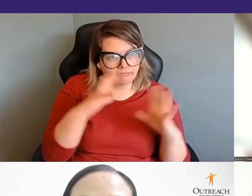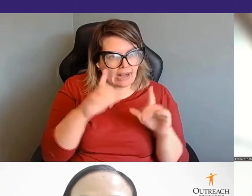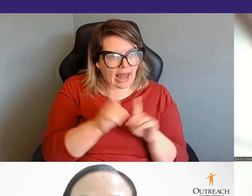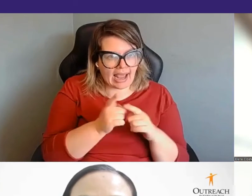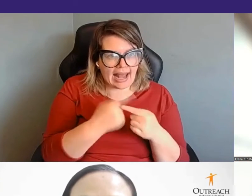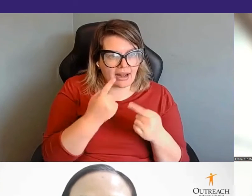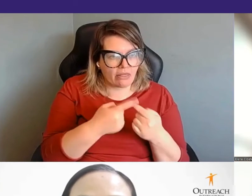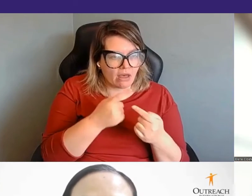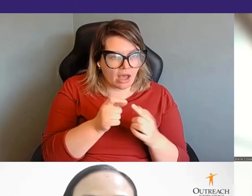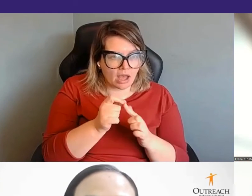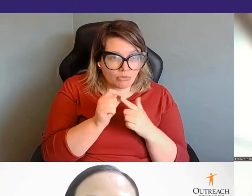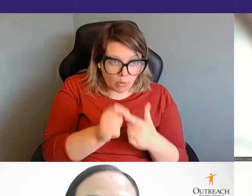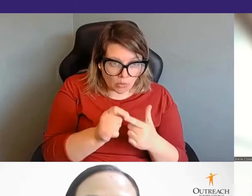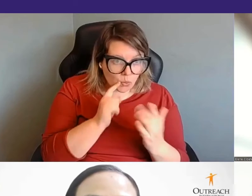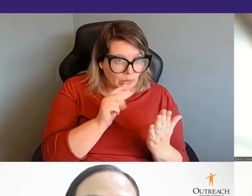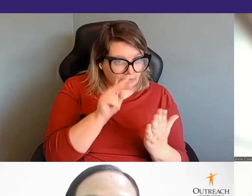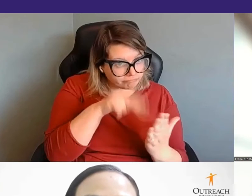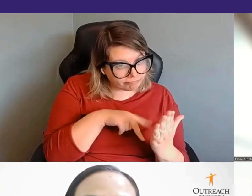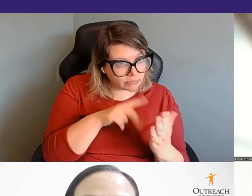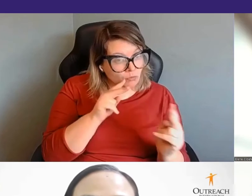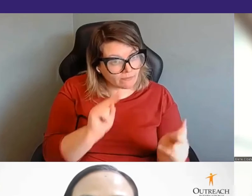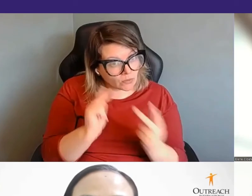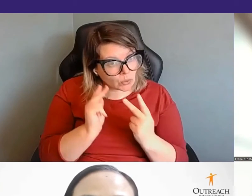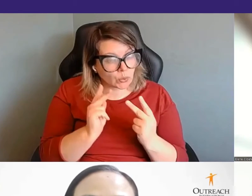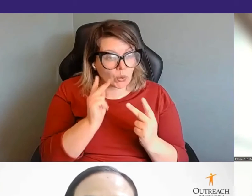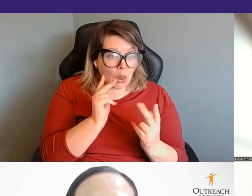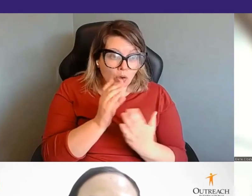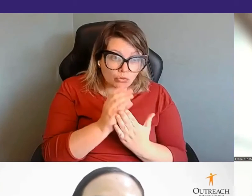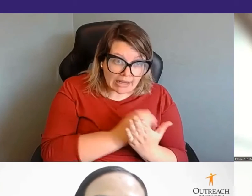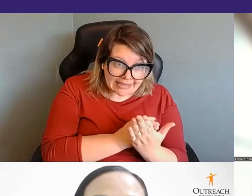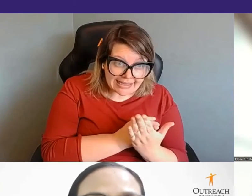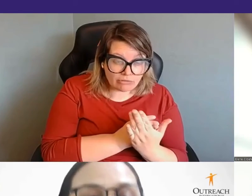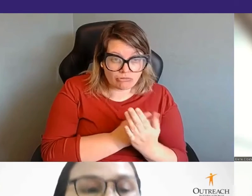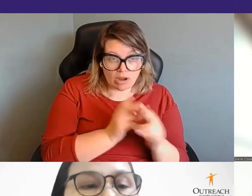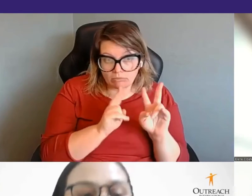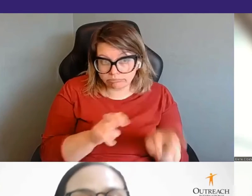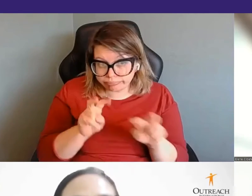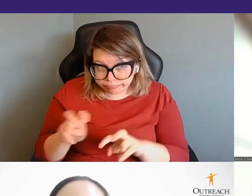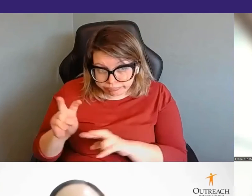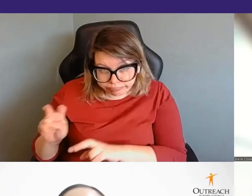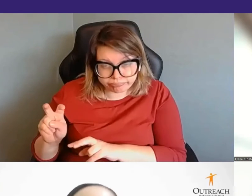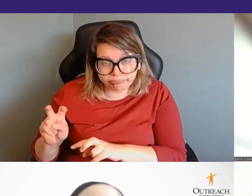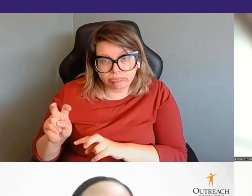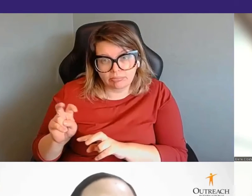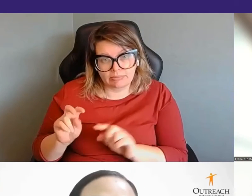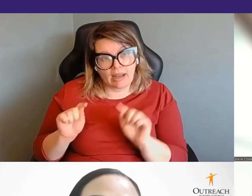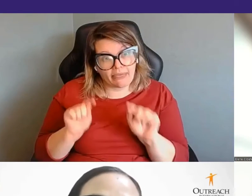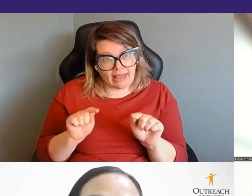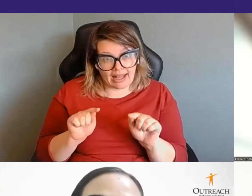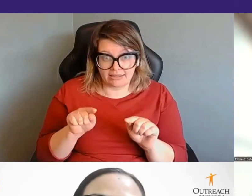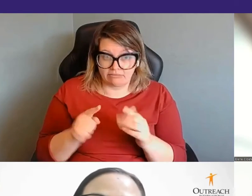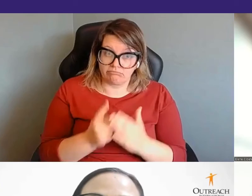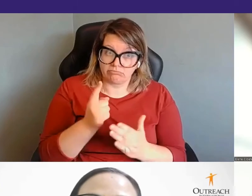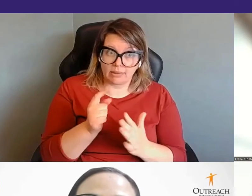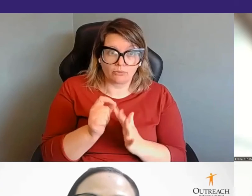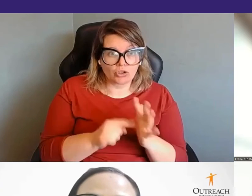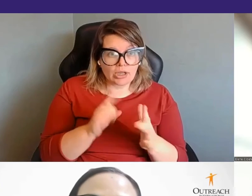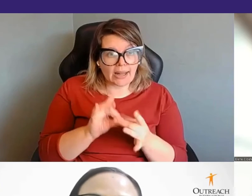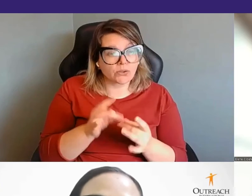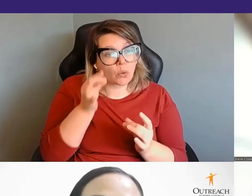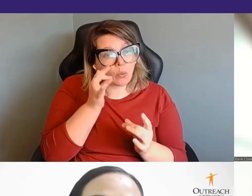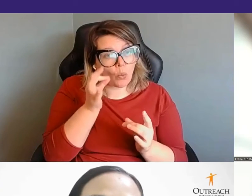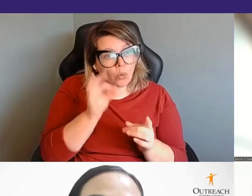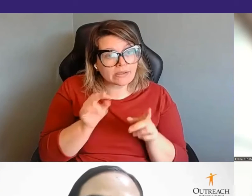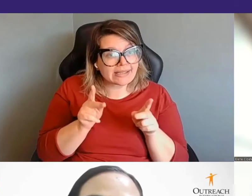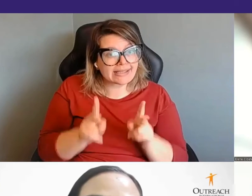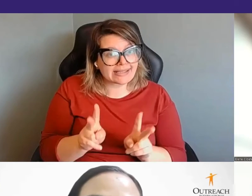We review them, we have a criteria that we look at. And it just happens so that this water system was a project proposal